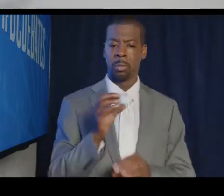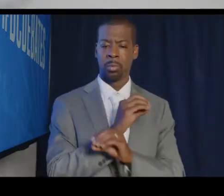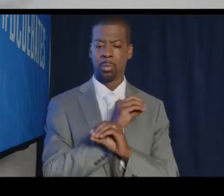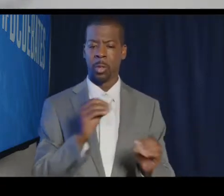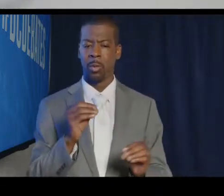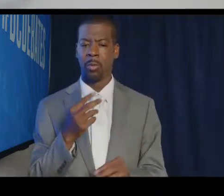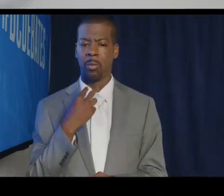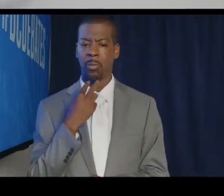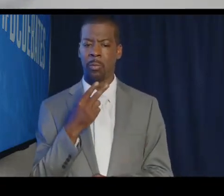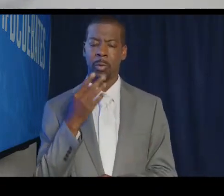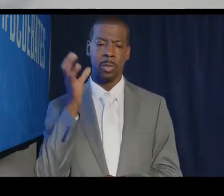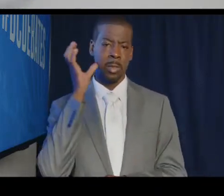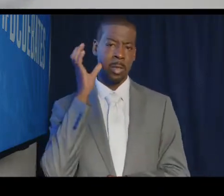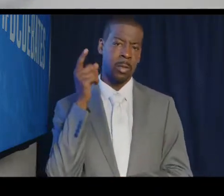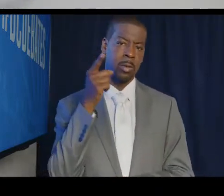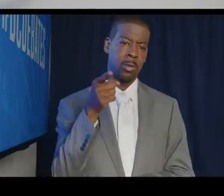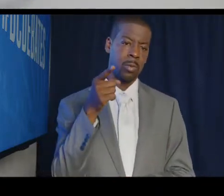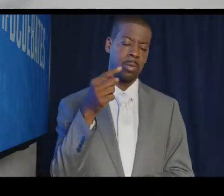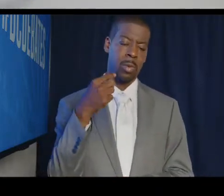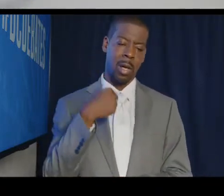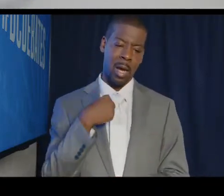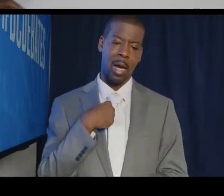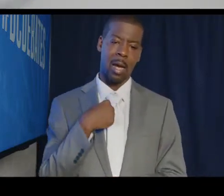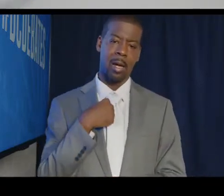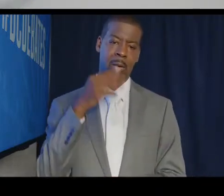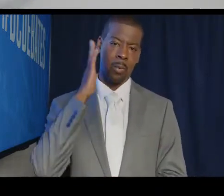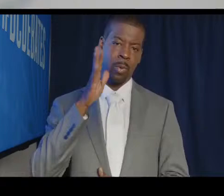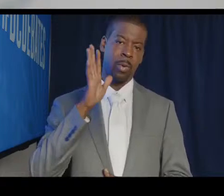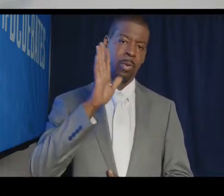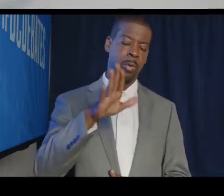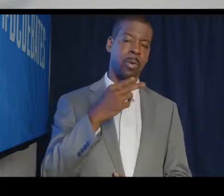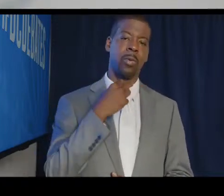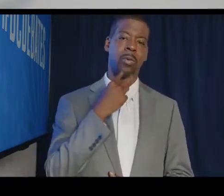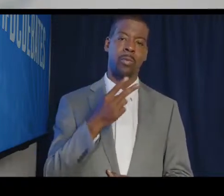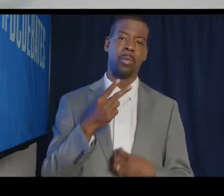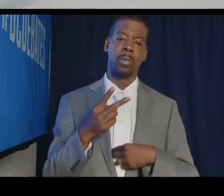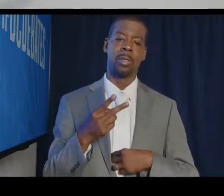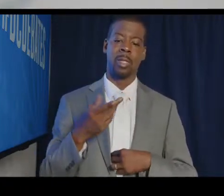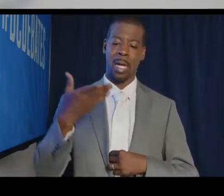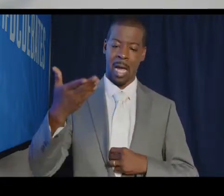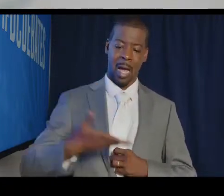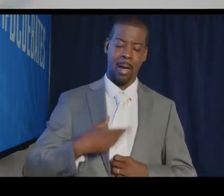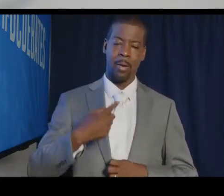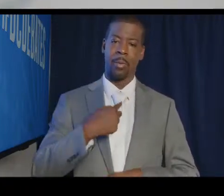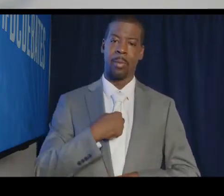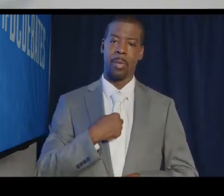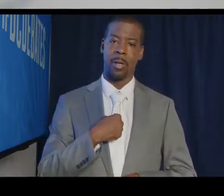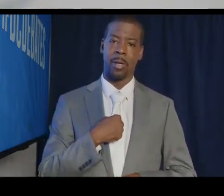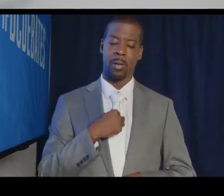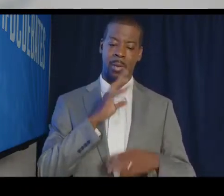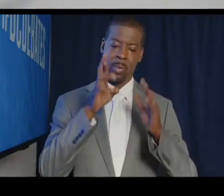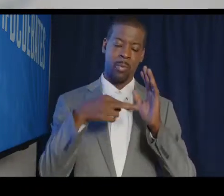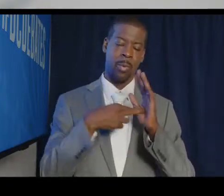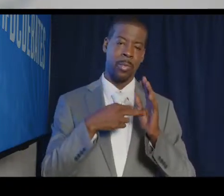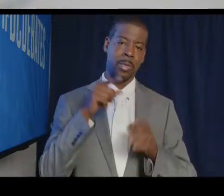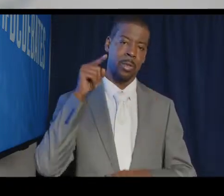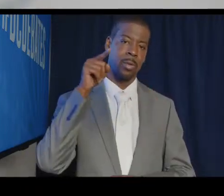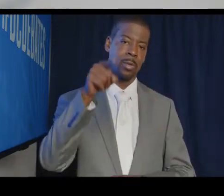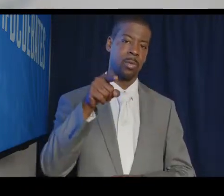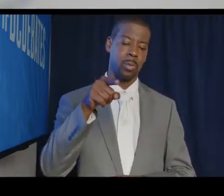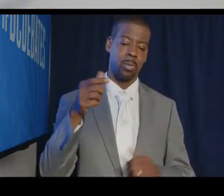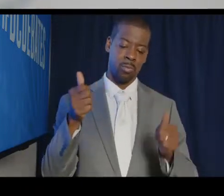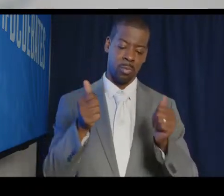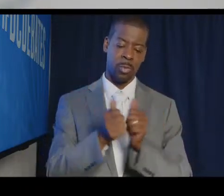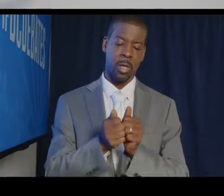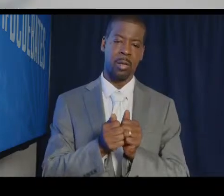not recognized and not responded to. I'm offering to be that voice for you. I'm asking you to hire me to be your voice, and that together we can do